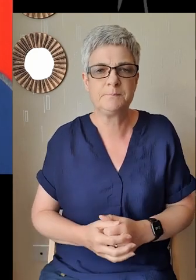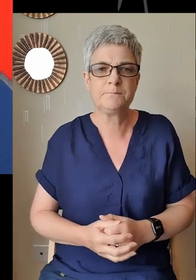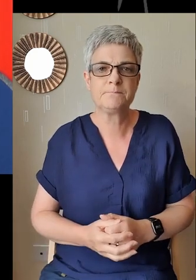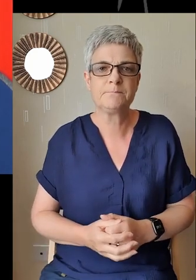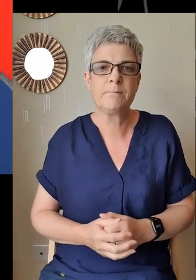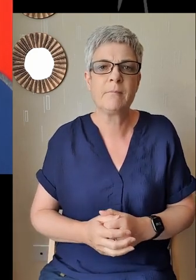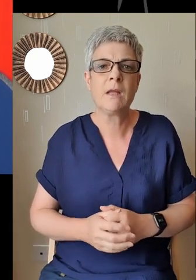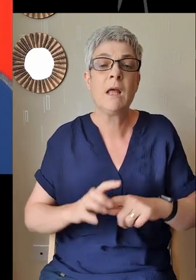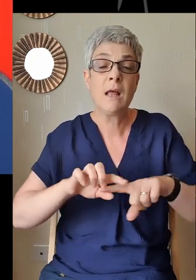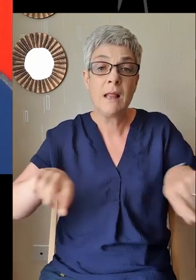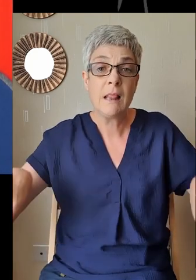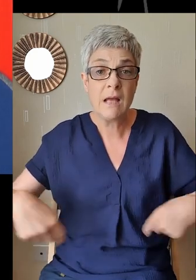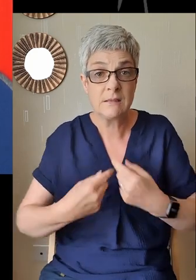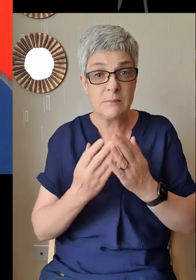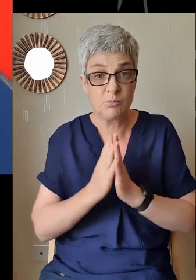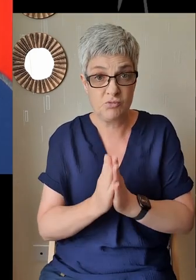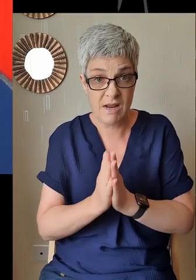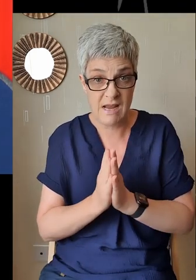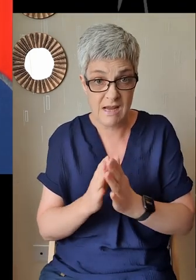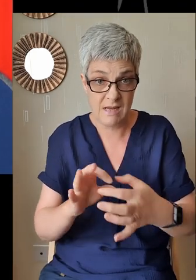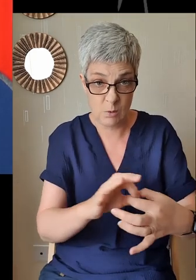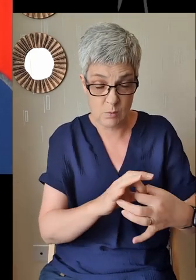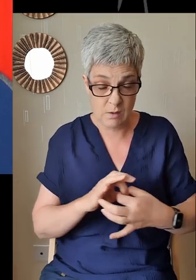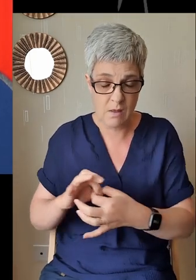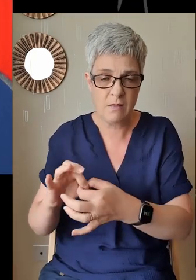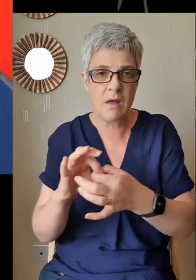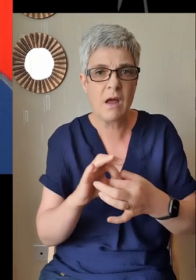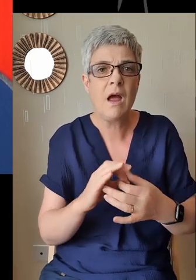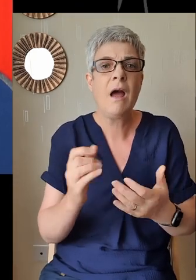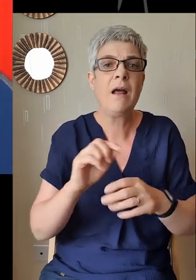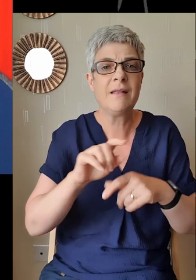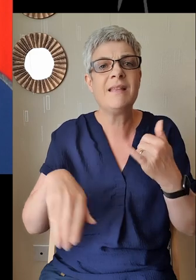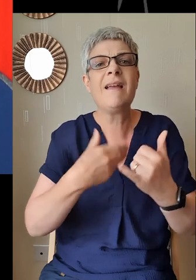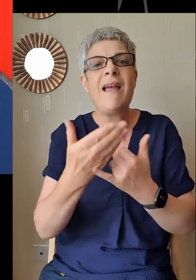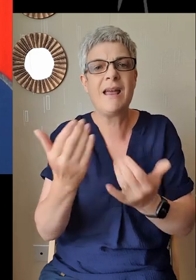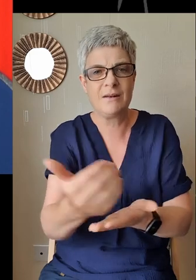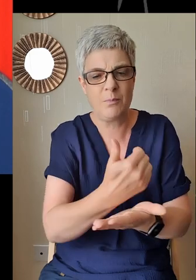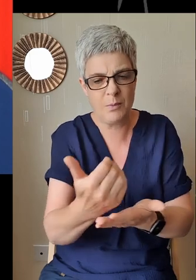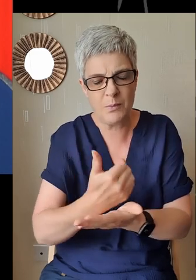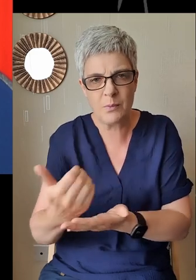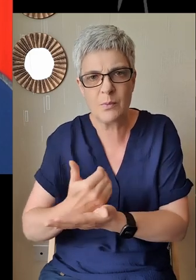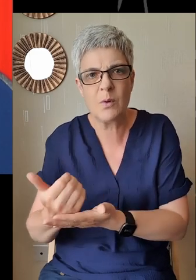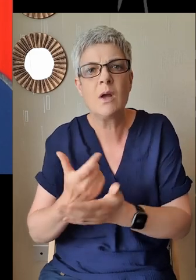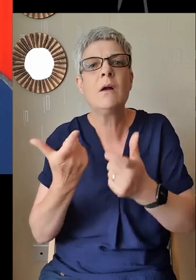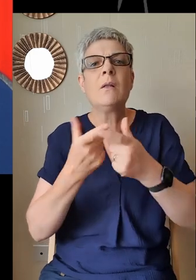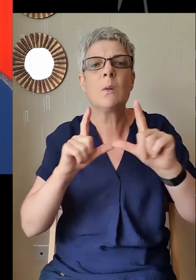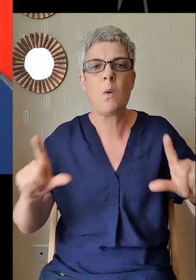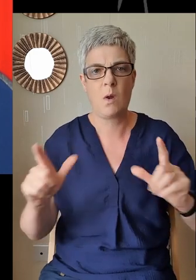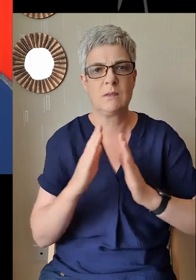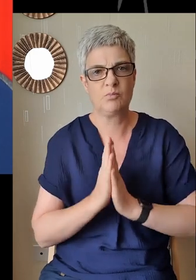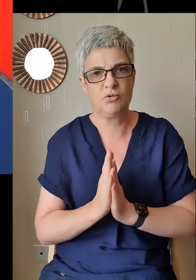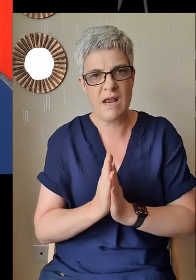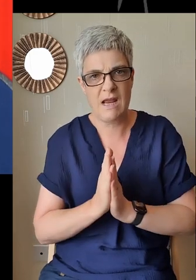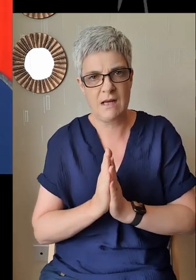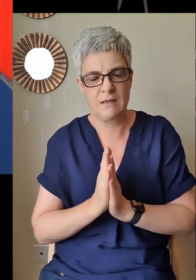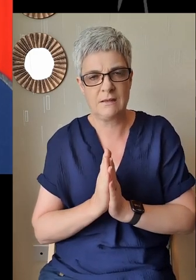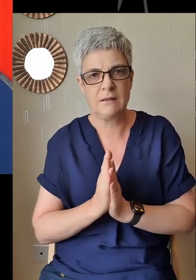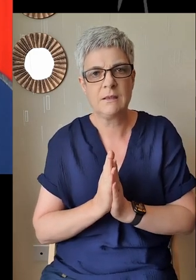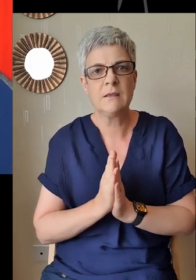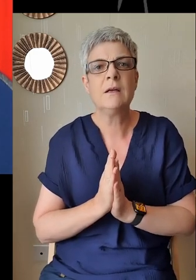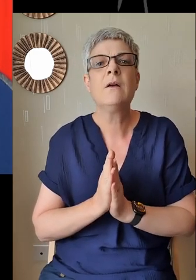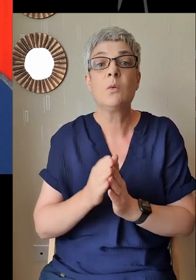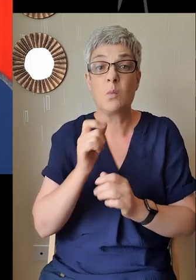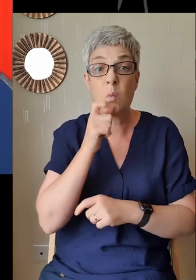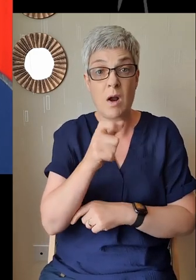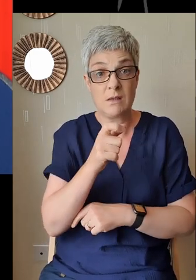Let us join together in prayer, and we'll gather up our prayers in the words of the Lord's Prayer, the form of the Lord's Prayer that we use. Words for that will